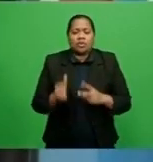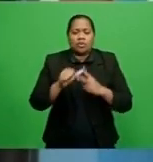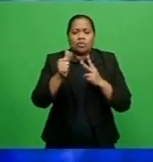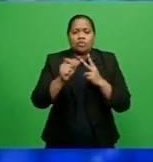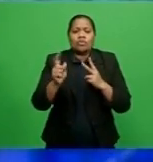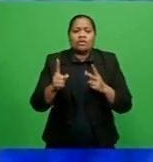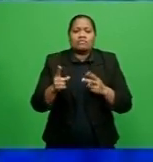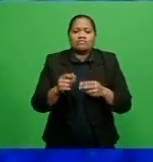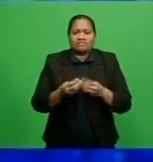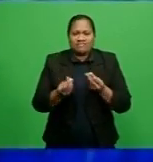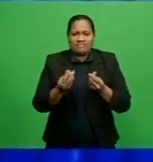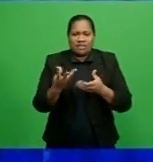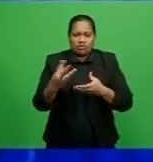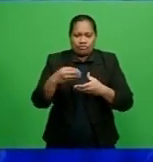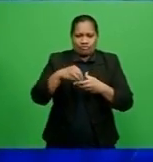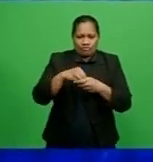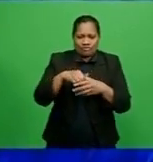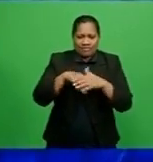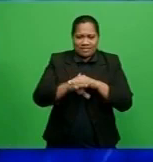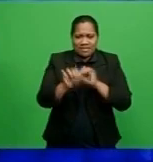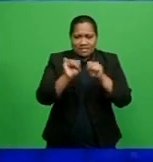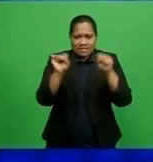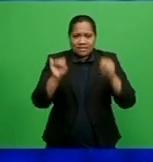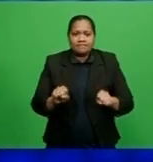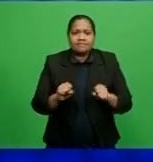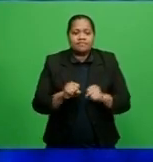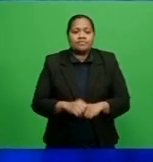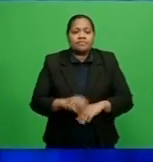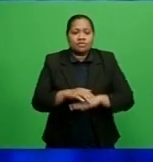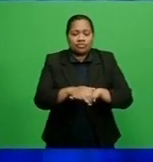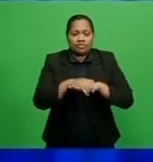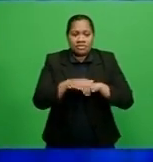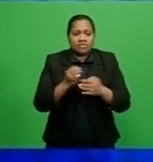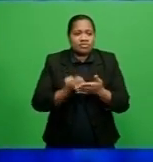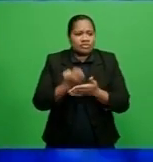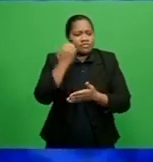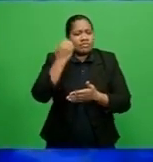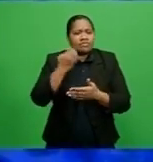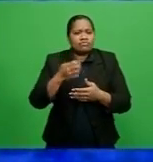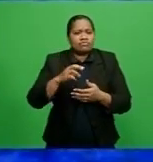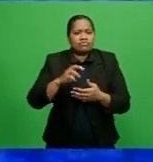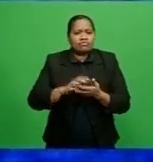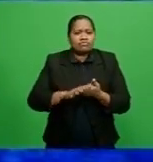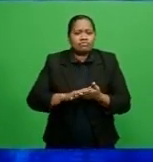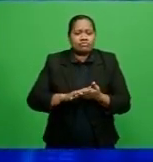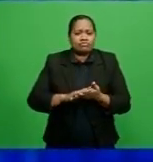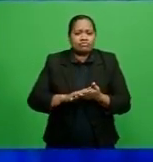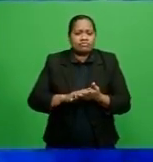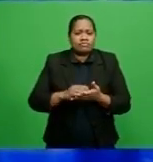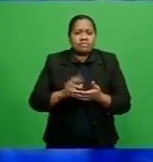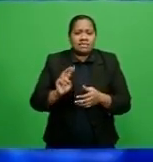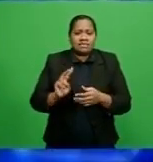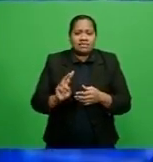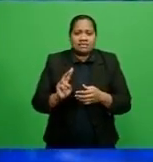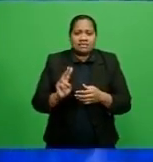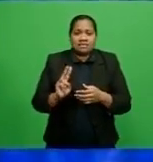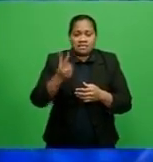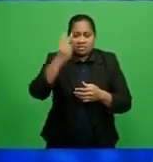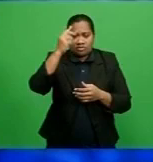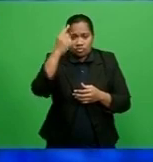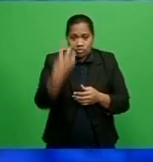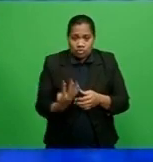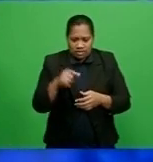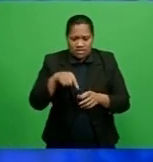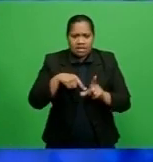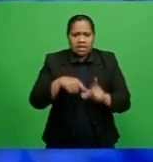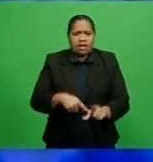too. Britain's economy shrank by a record 20.4% in the second quarter this year, when the pandemic lockdown